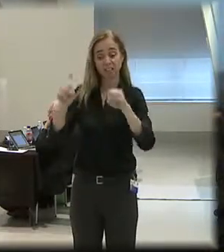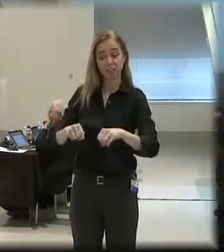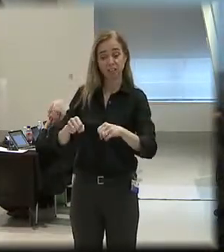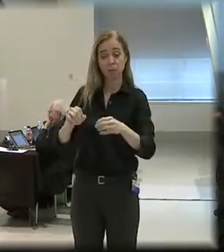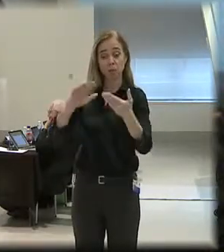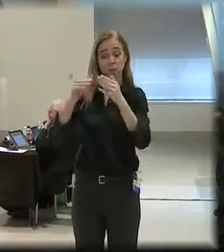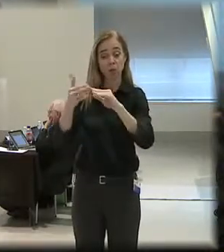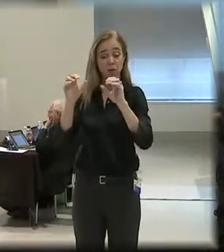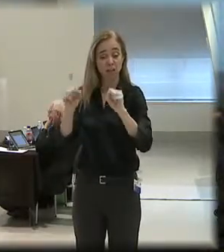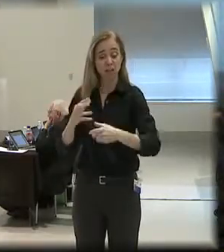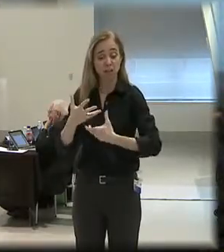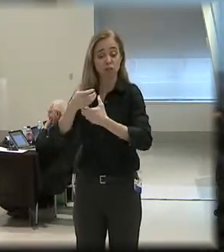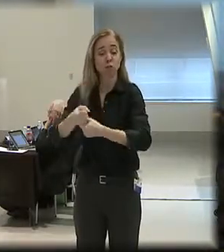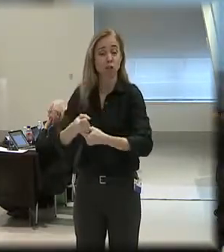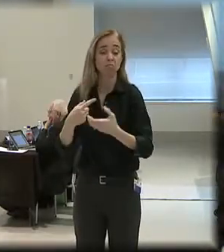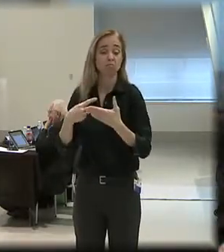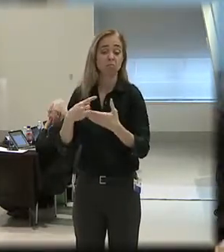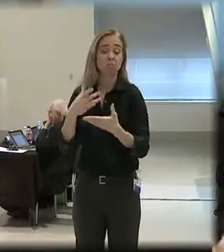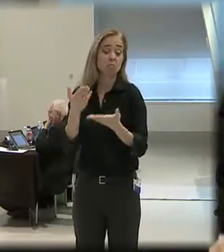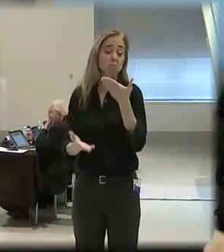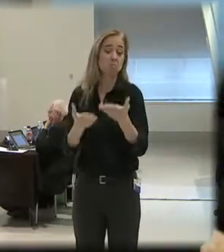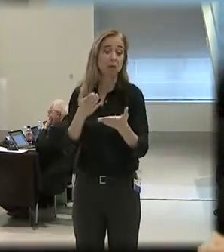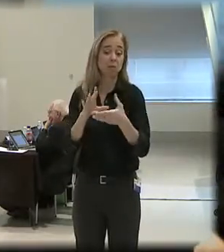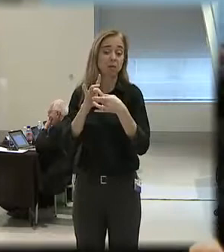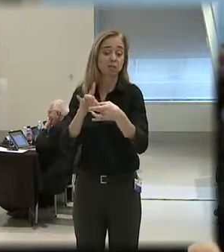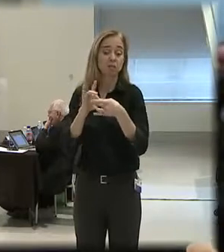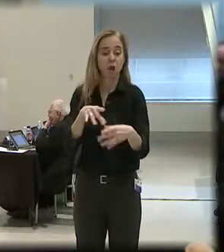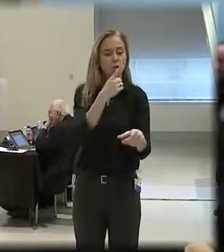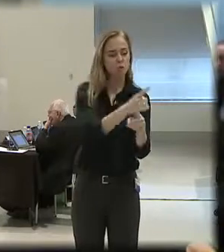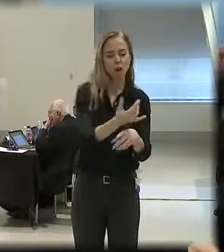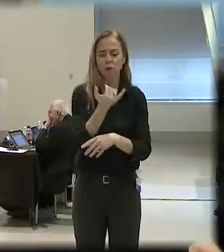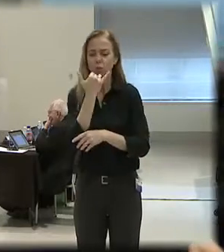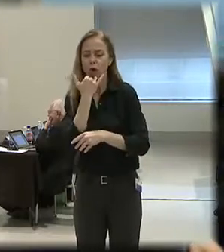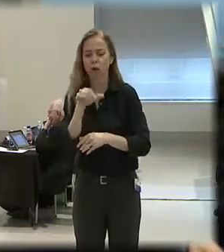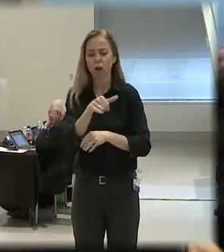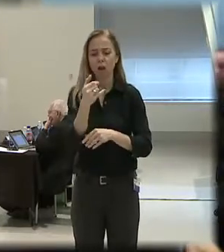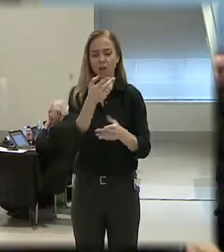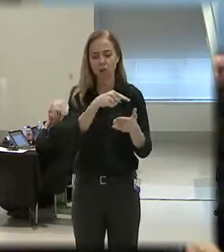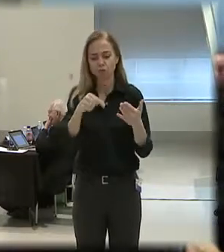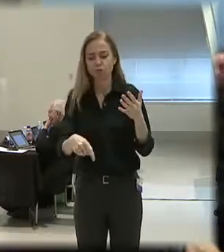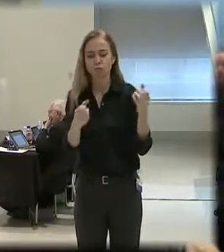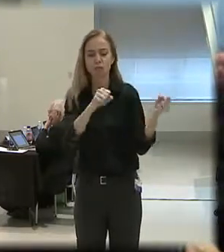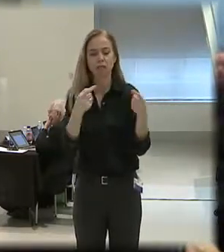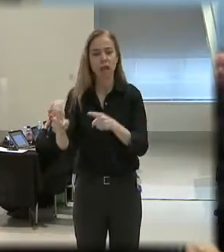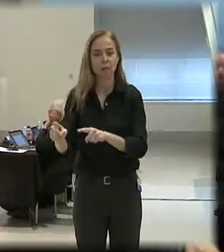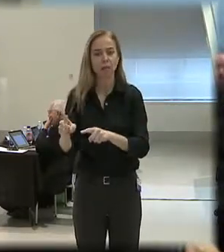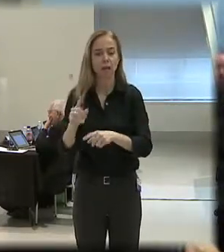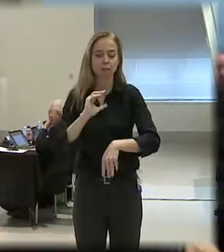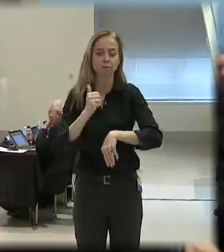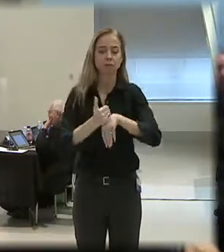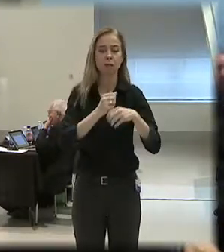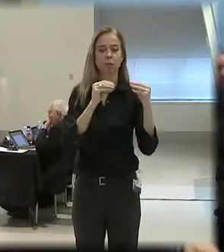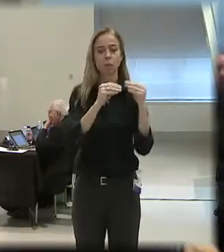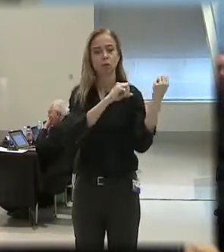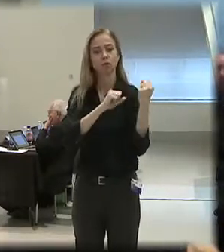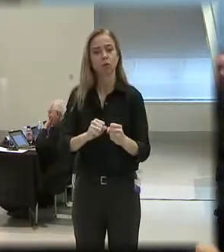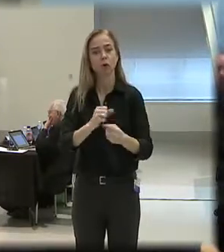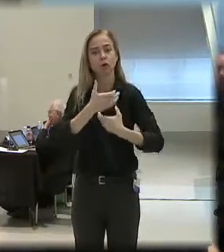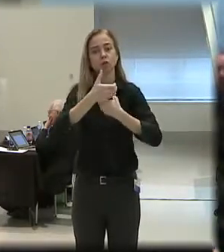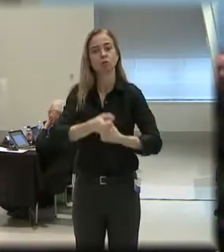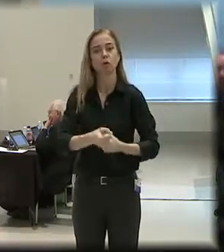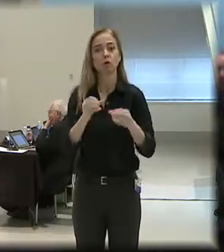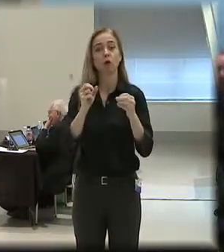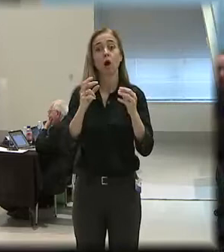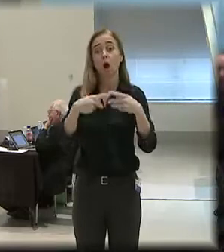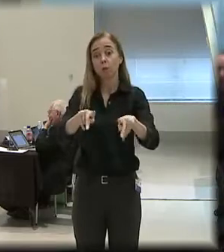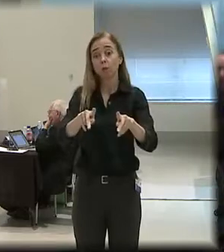trust, there might be conversations around ride-alongs or other things that can be done that can build greater trust or greater opportunity